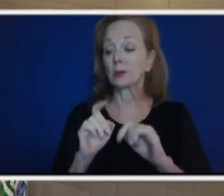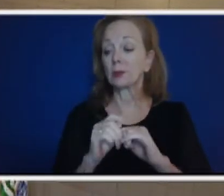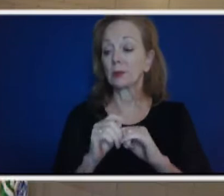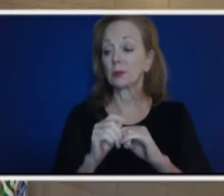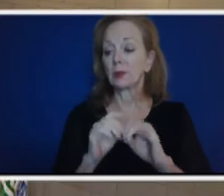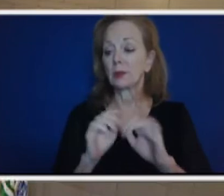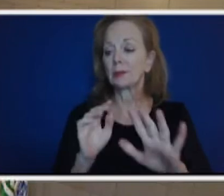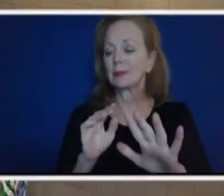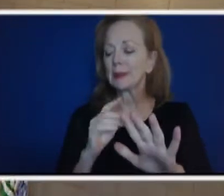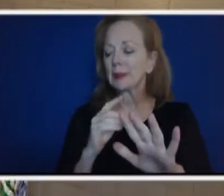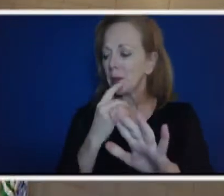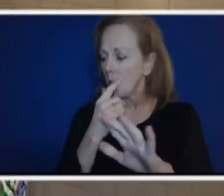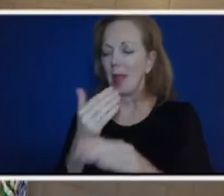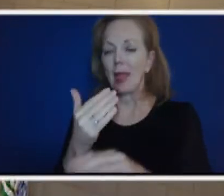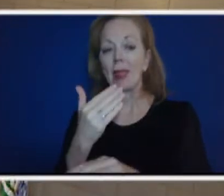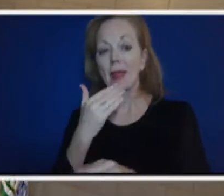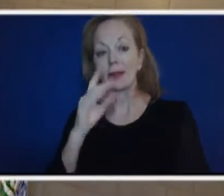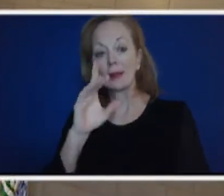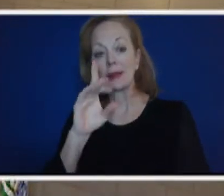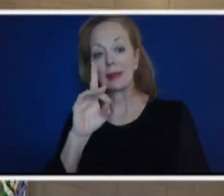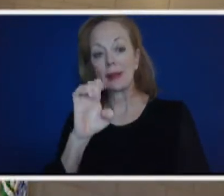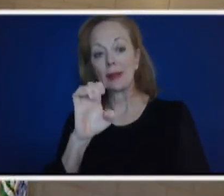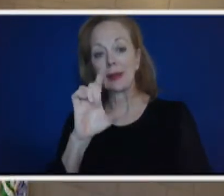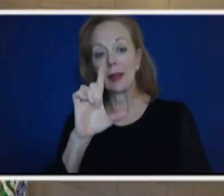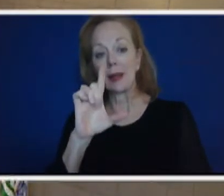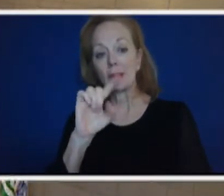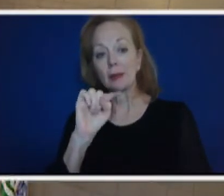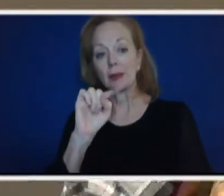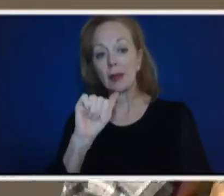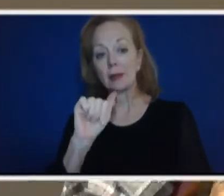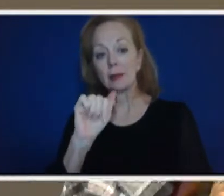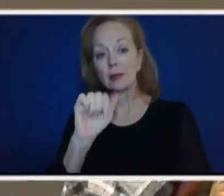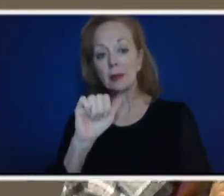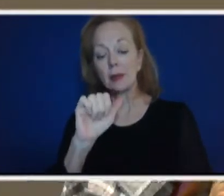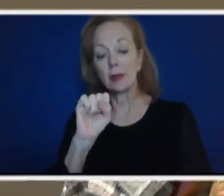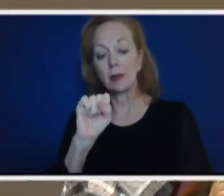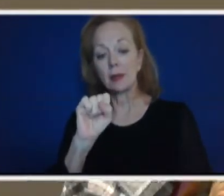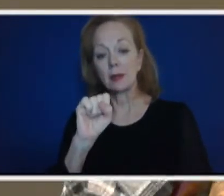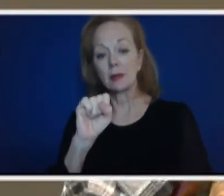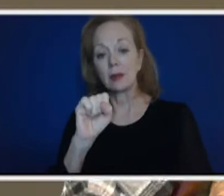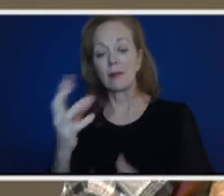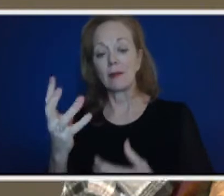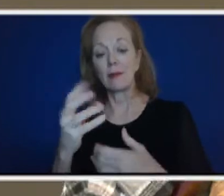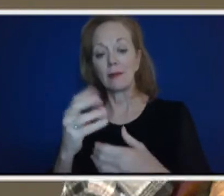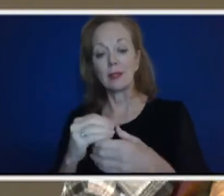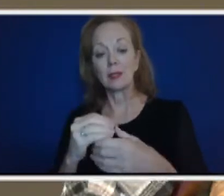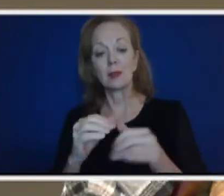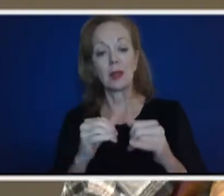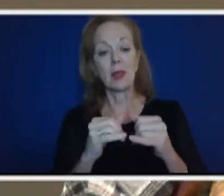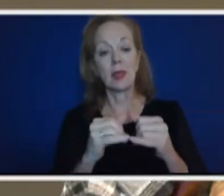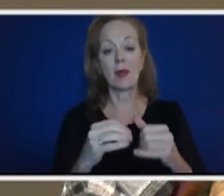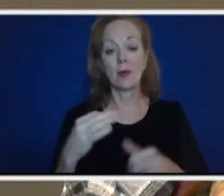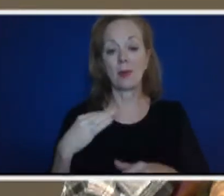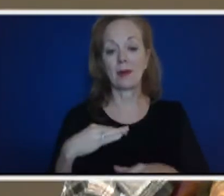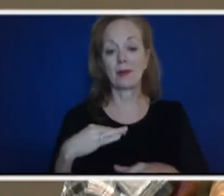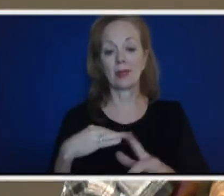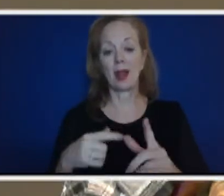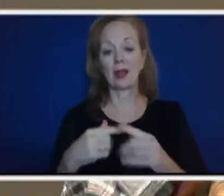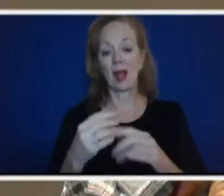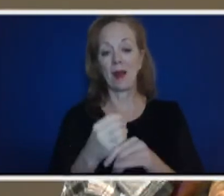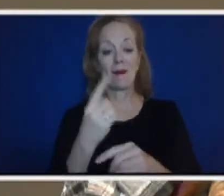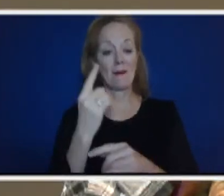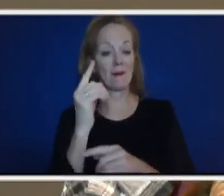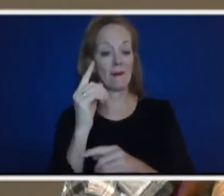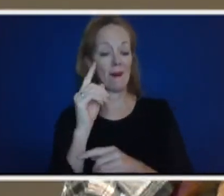just want to thank Deltas for the investments that you make in scholarship. I'm the beneficiary. I received my first